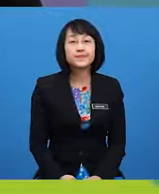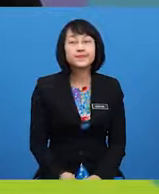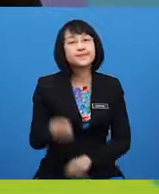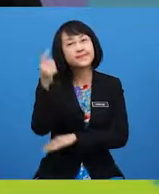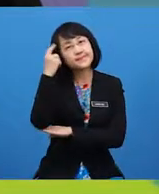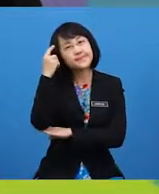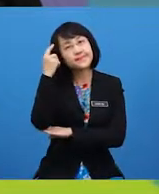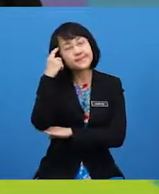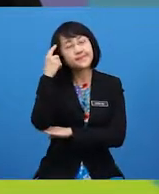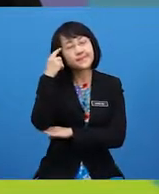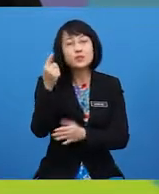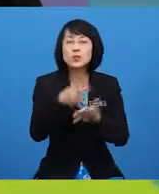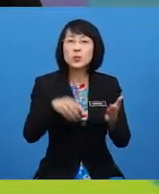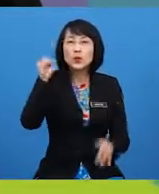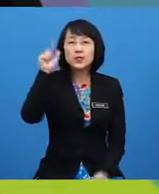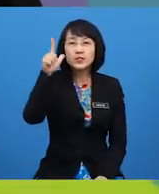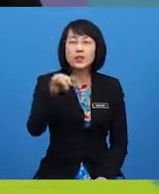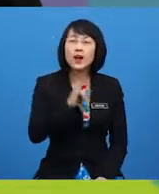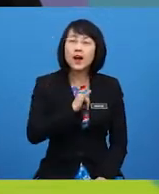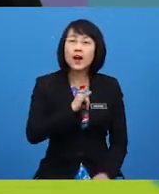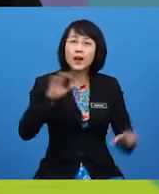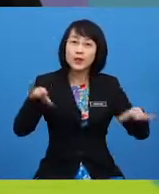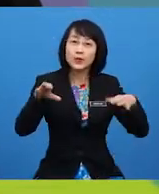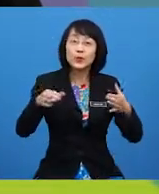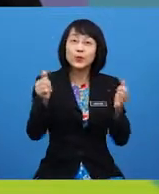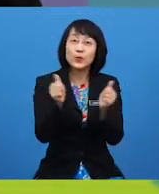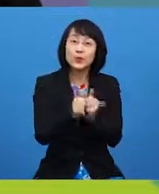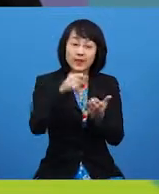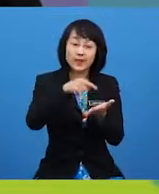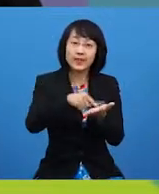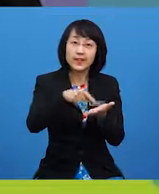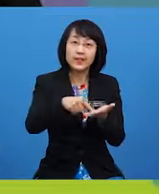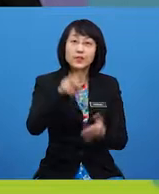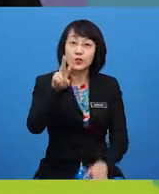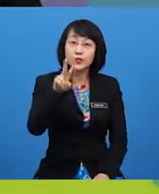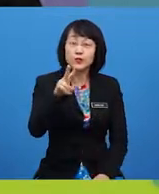What shall I do with these two? Watch and listen.